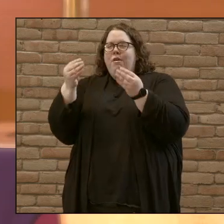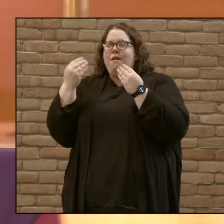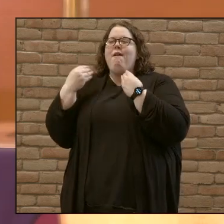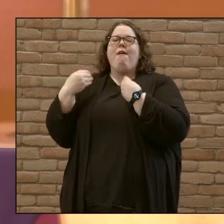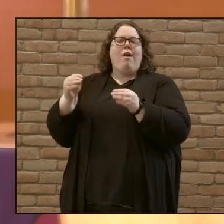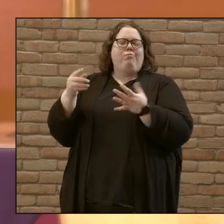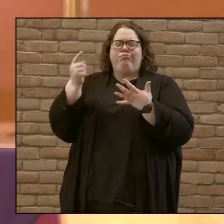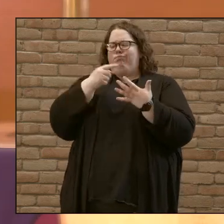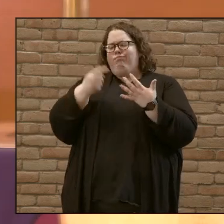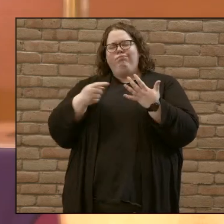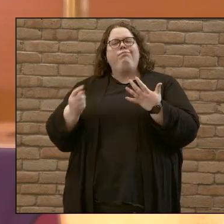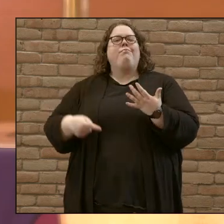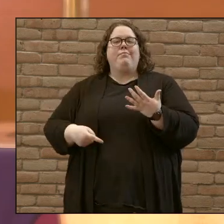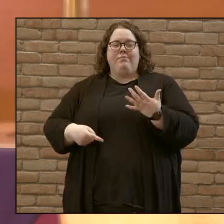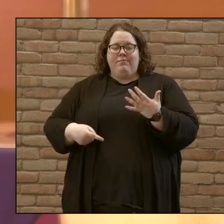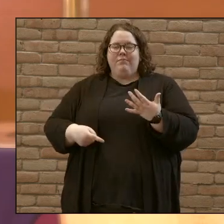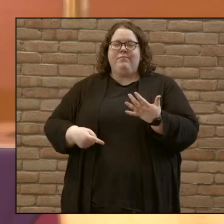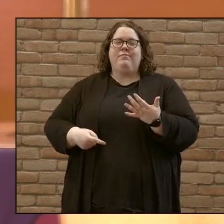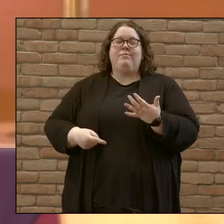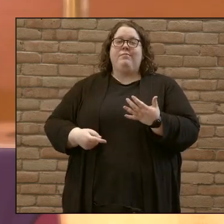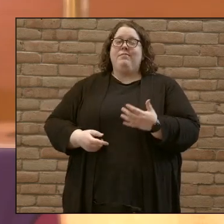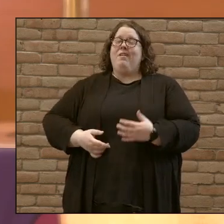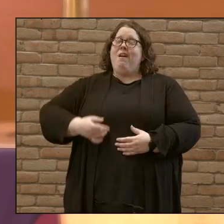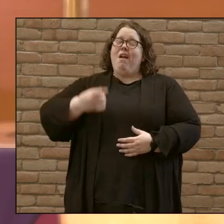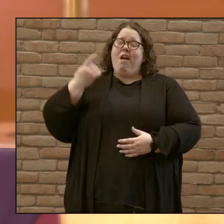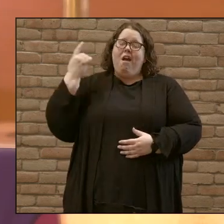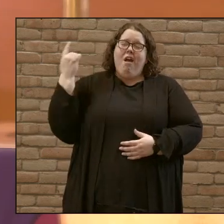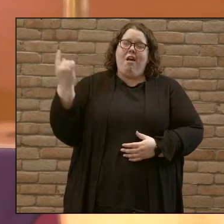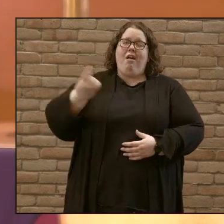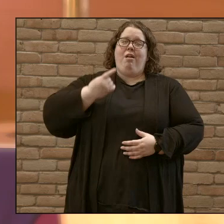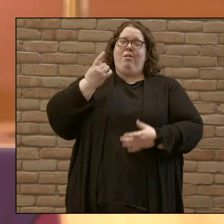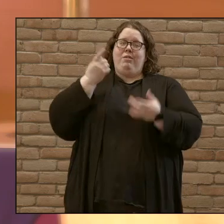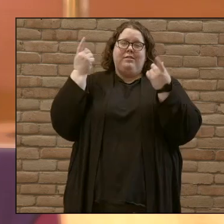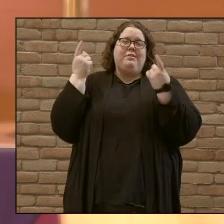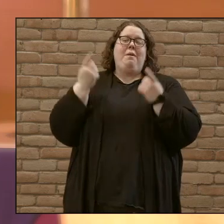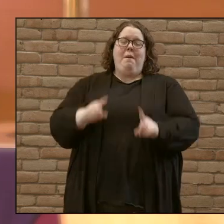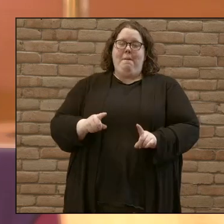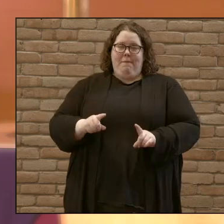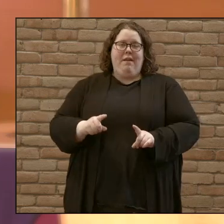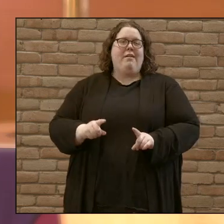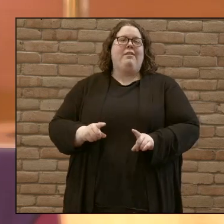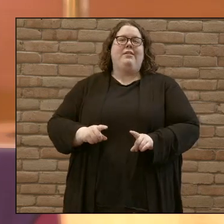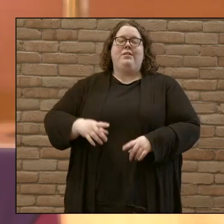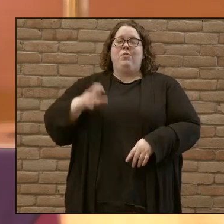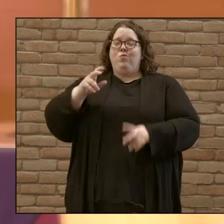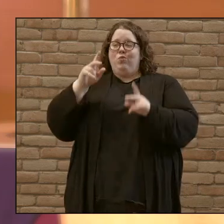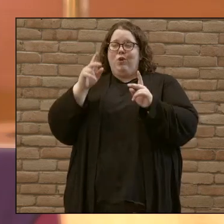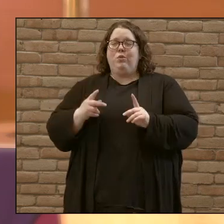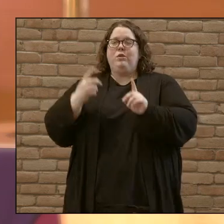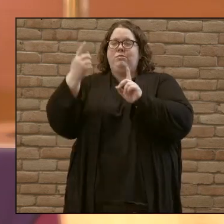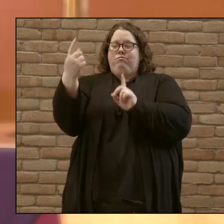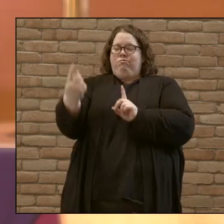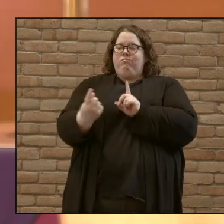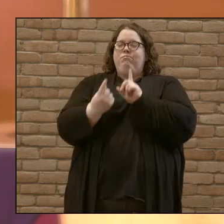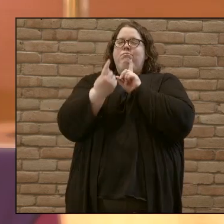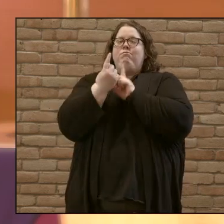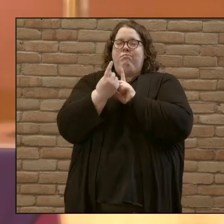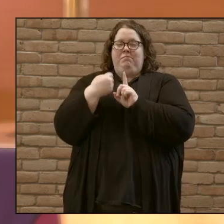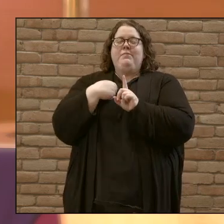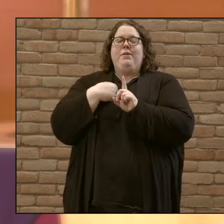those great things. And without fail, someone would come up to me, approach me, and want to